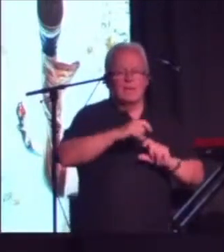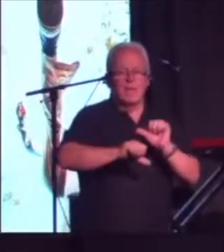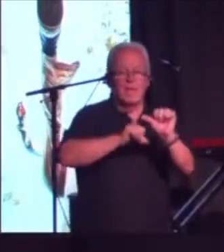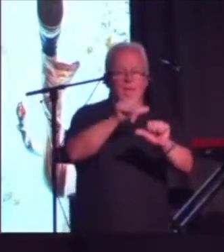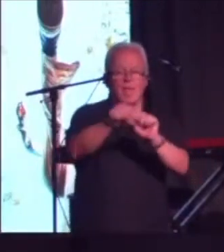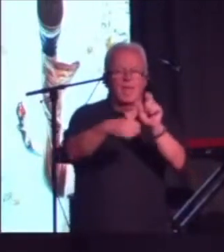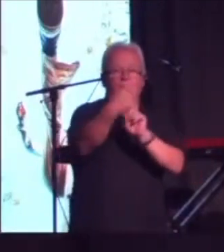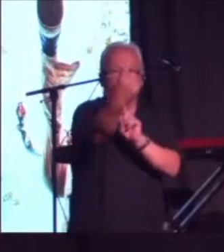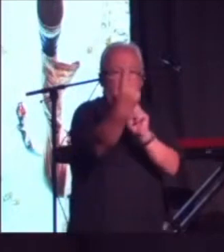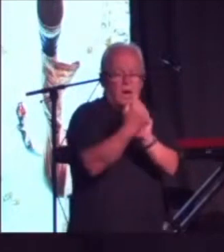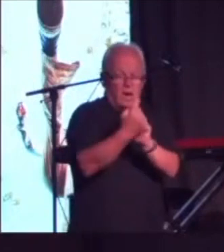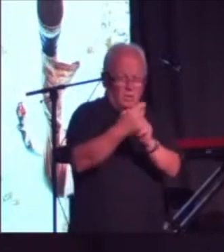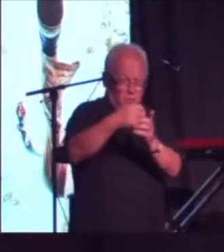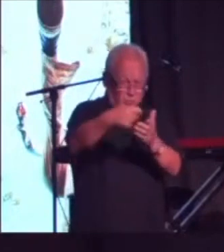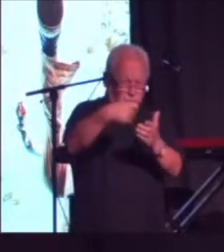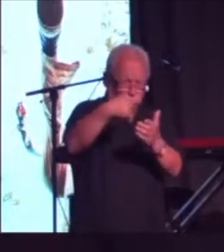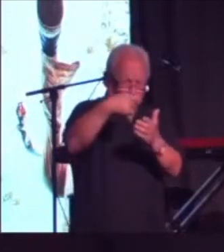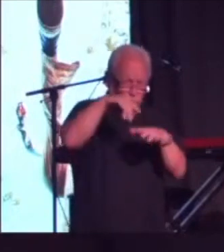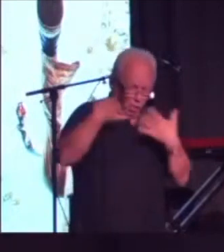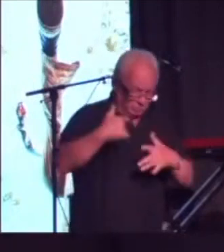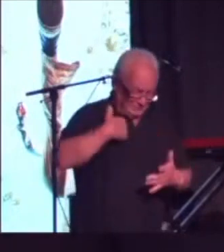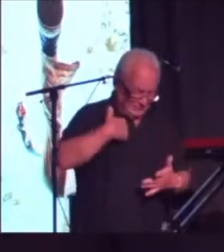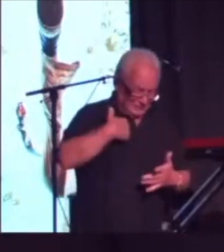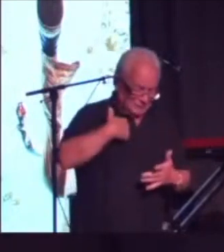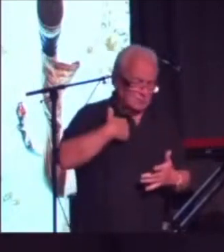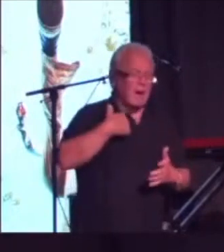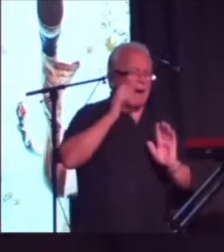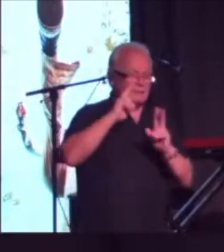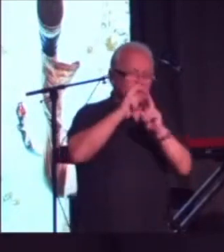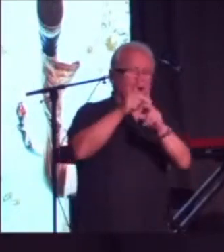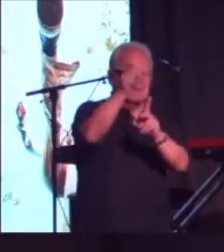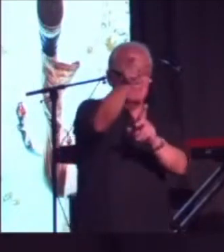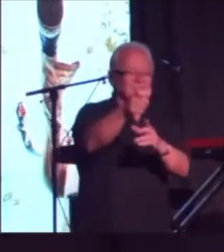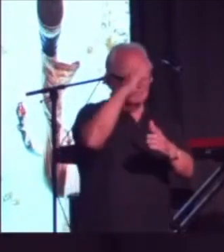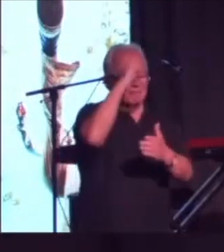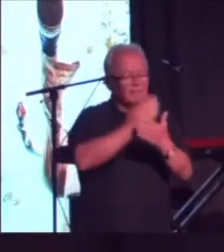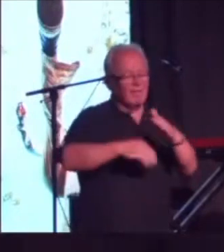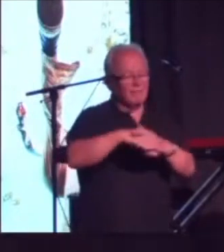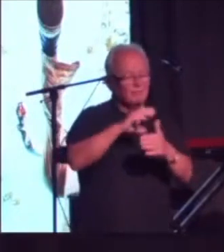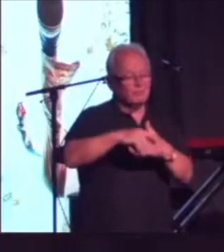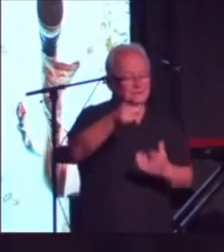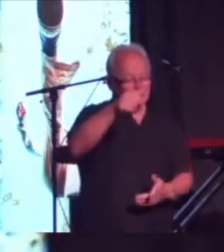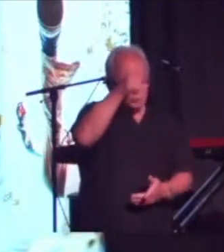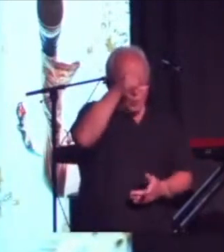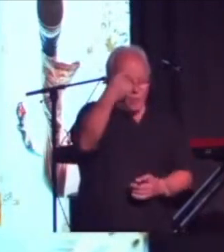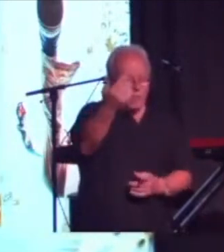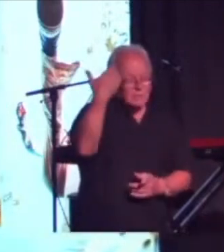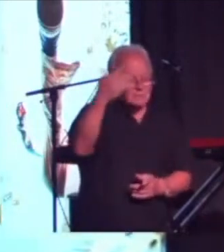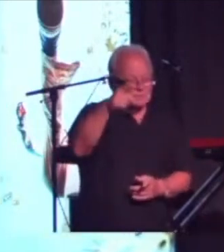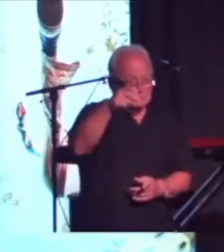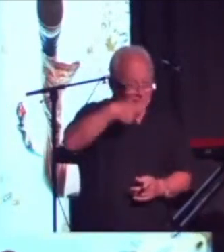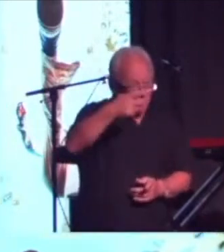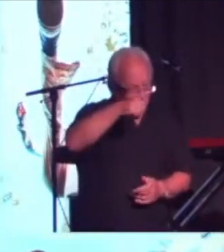to have faithful friends. You have to have faithful friends. That's why I said at the start, the beginning, the choice of your